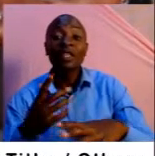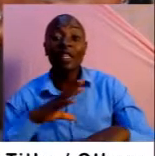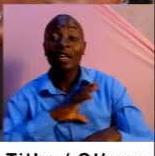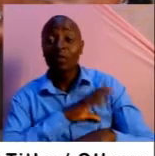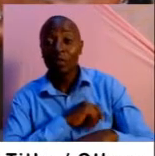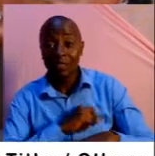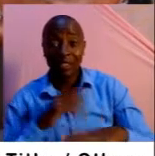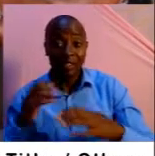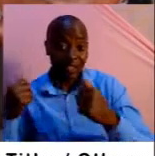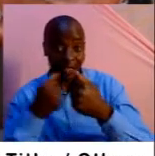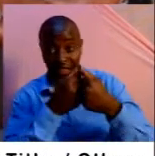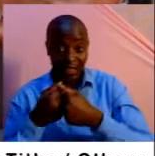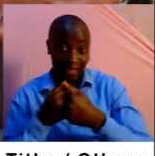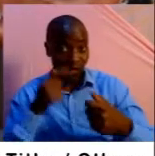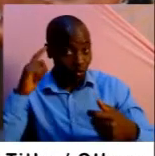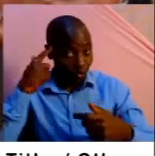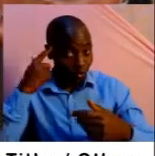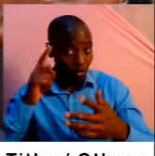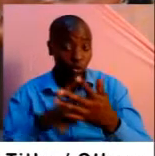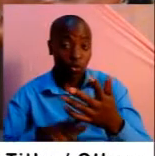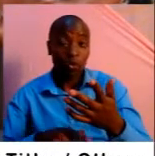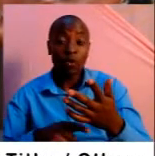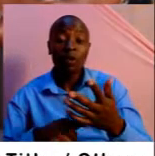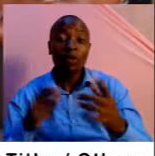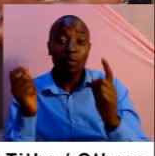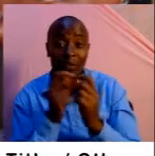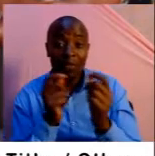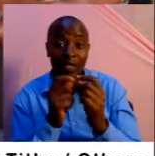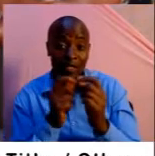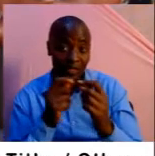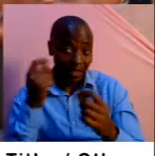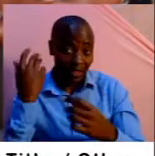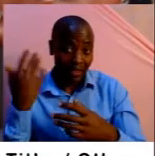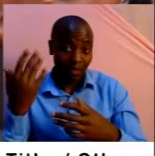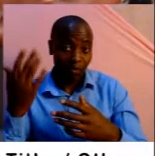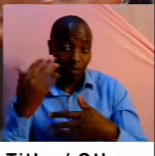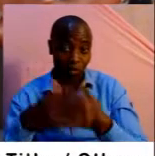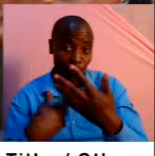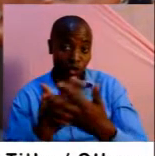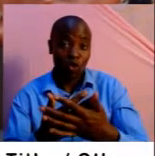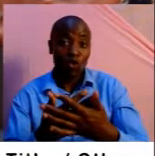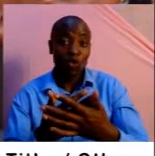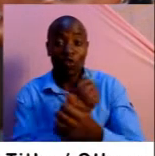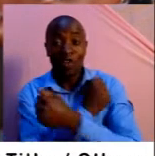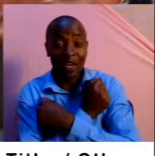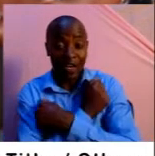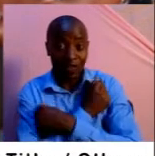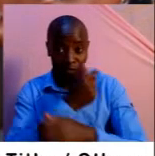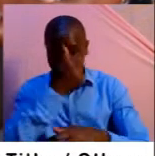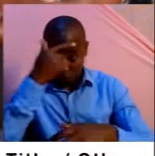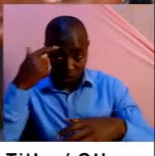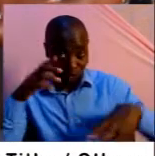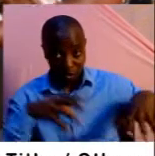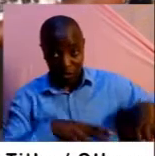do you think about it? I think pain is not something that we all take very well. Because endurance means that